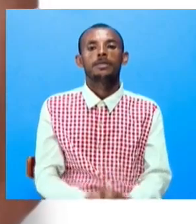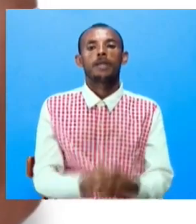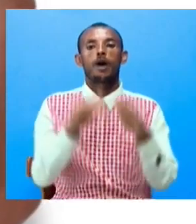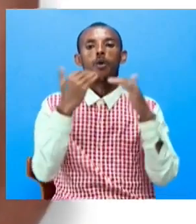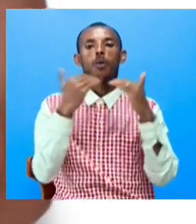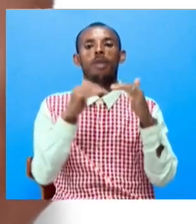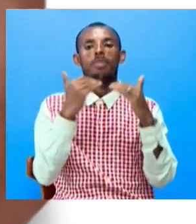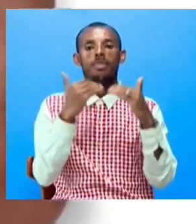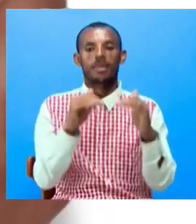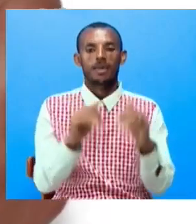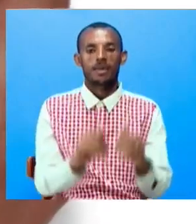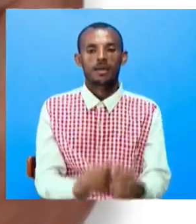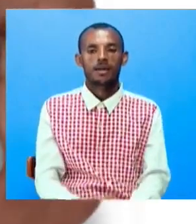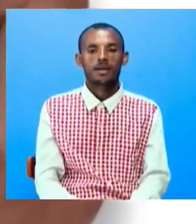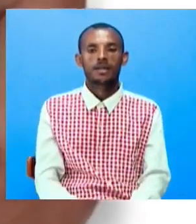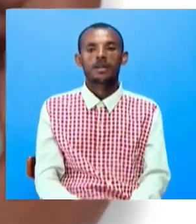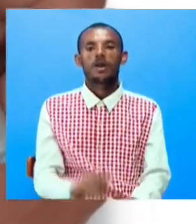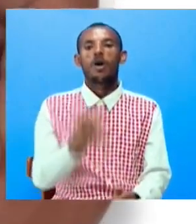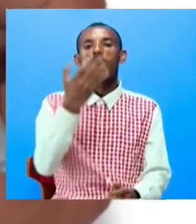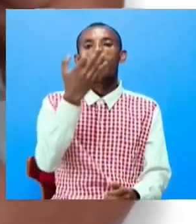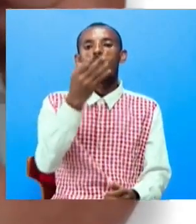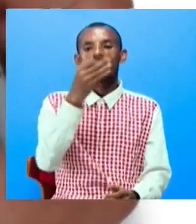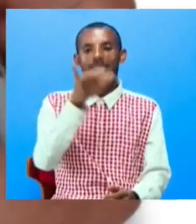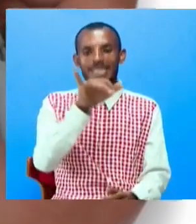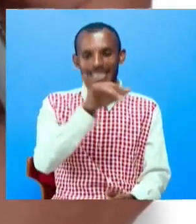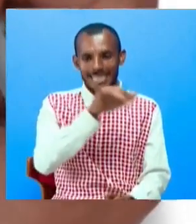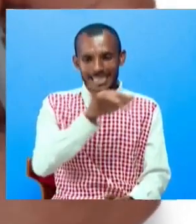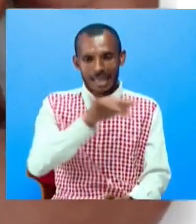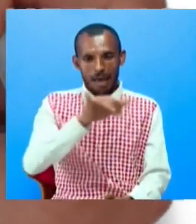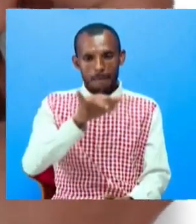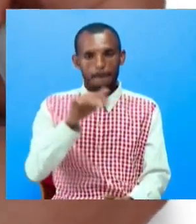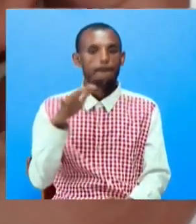quantities of the same kind,